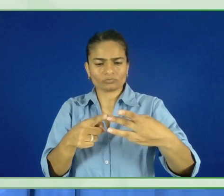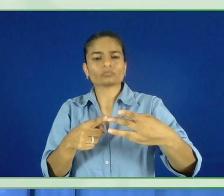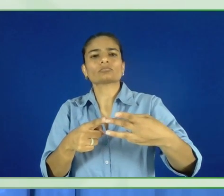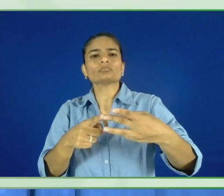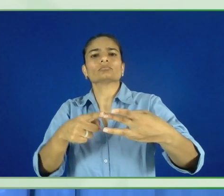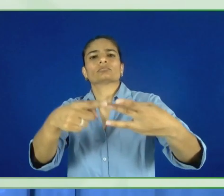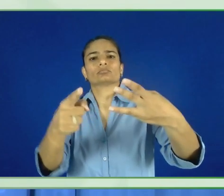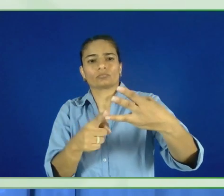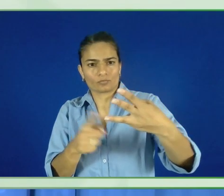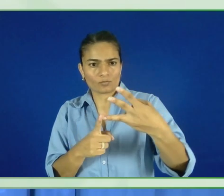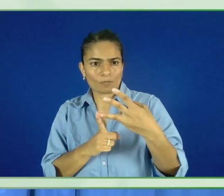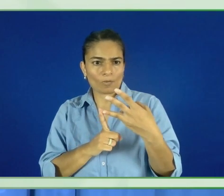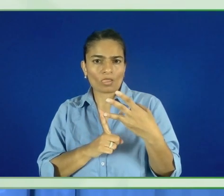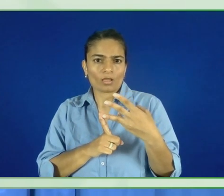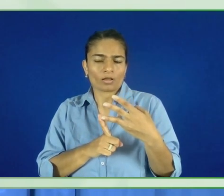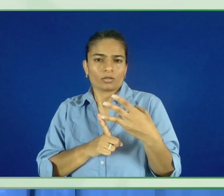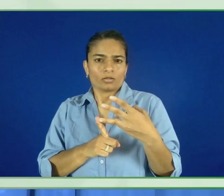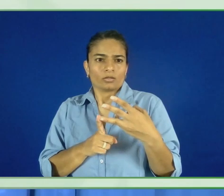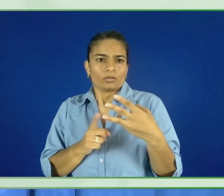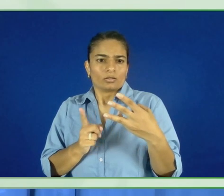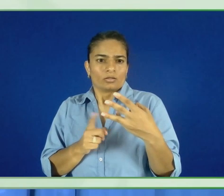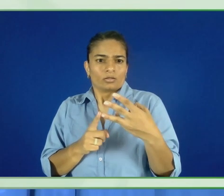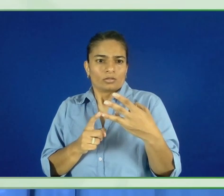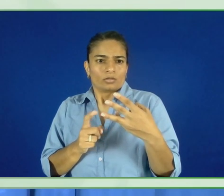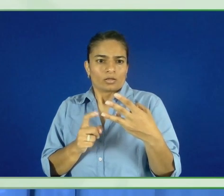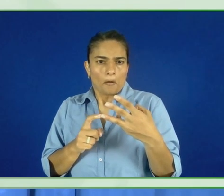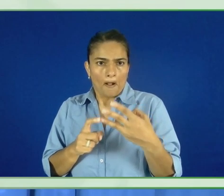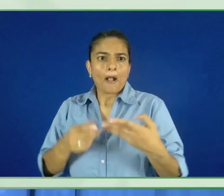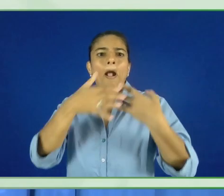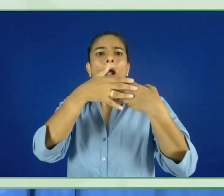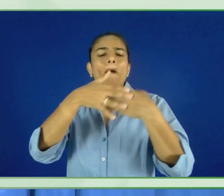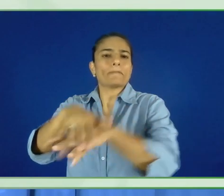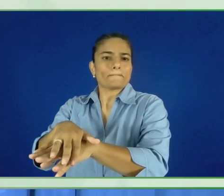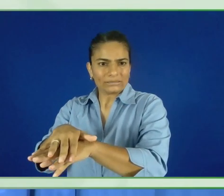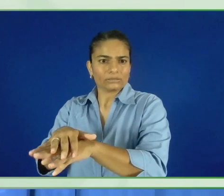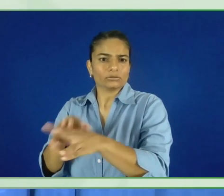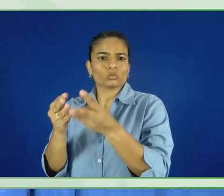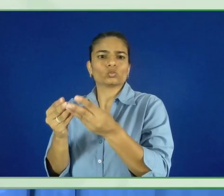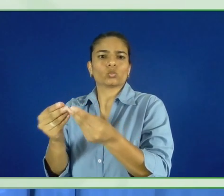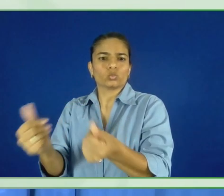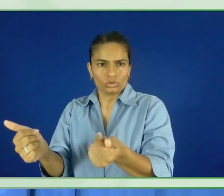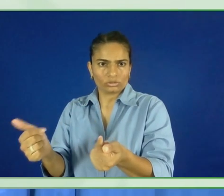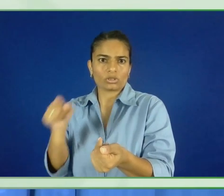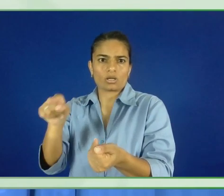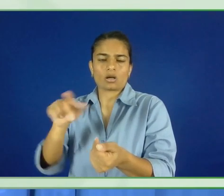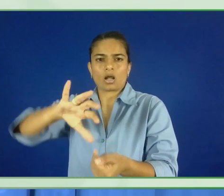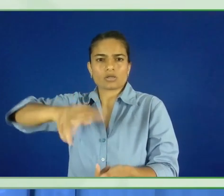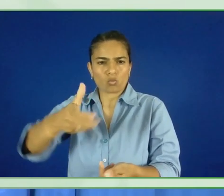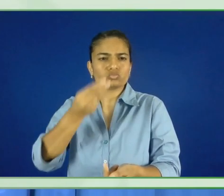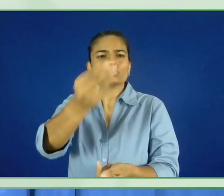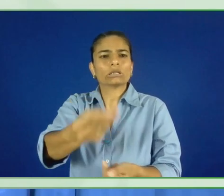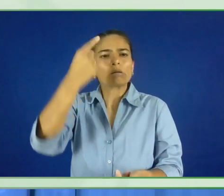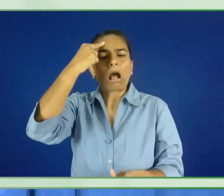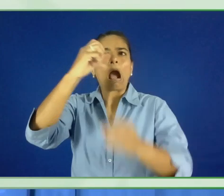to implement a solution in your country or in your association. Next slide, please. So the first